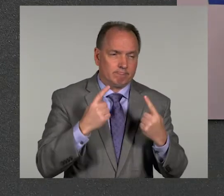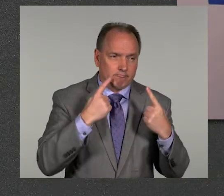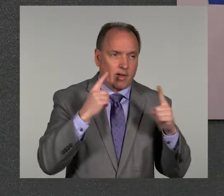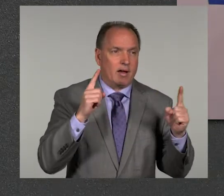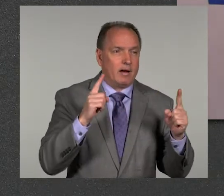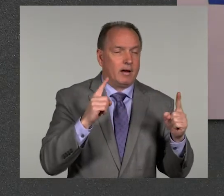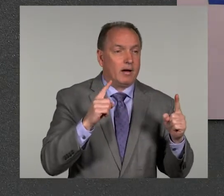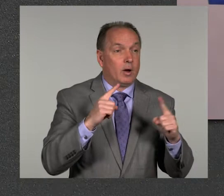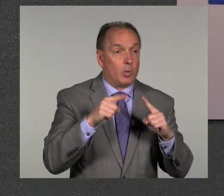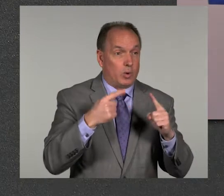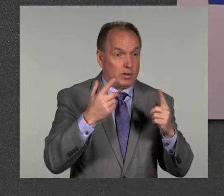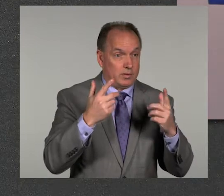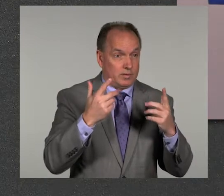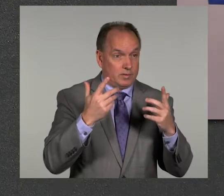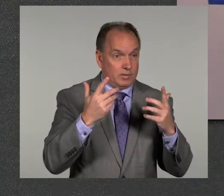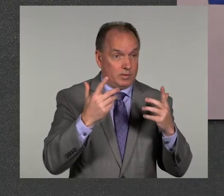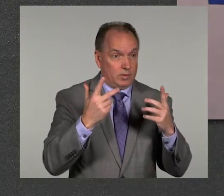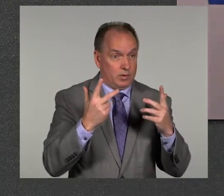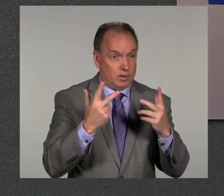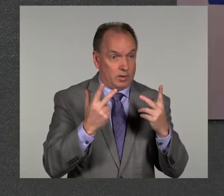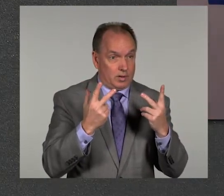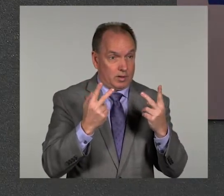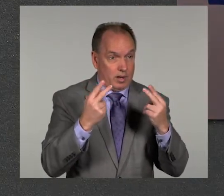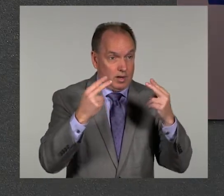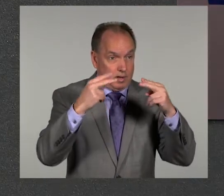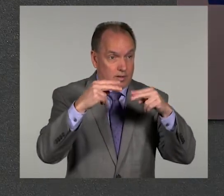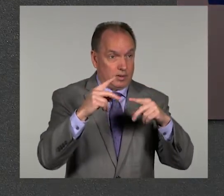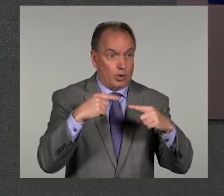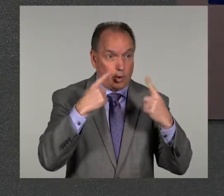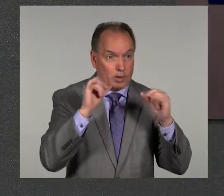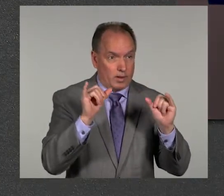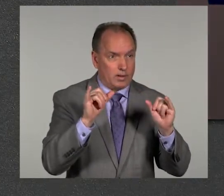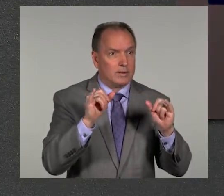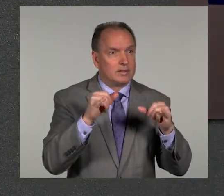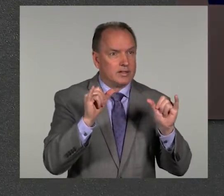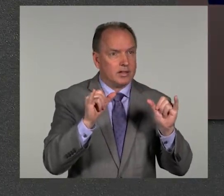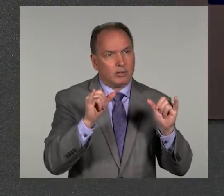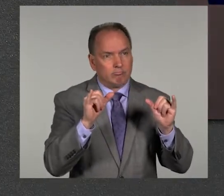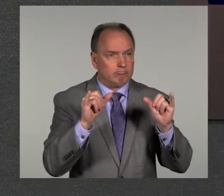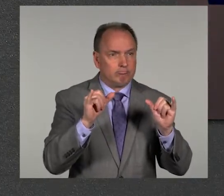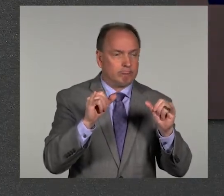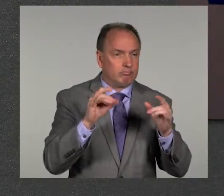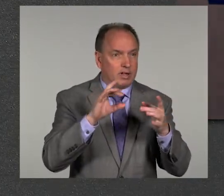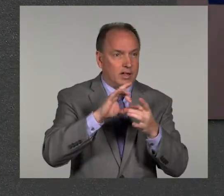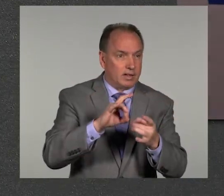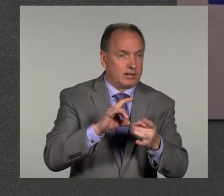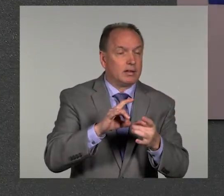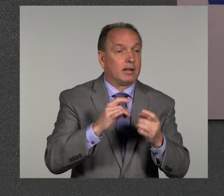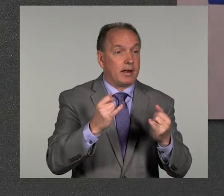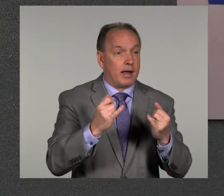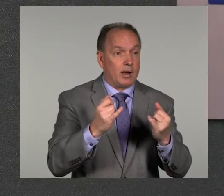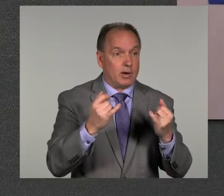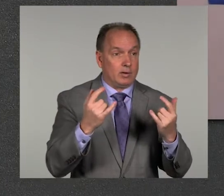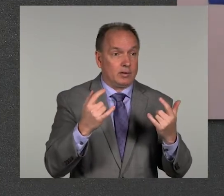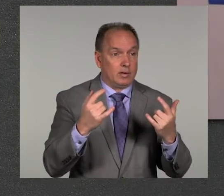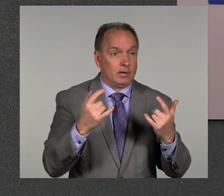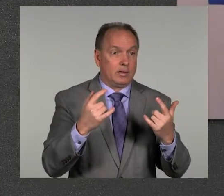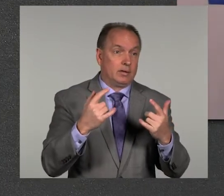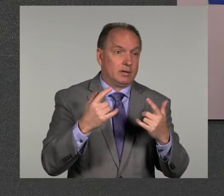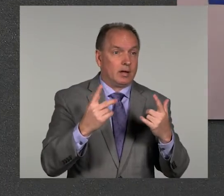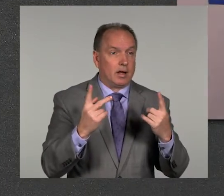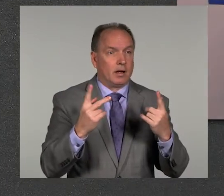All right, so when you cut your ears, it should look something like this, so there's still parts connected. Now you're gonna take your